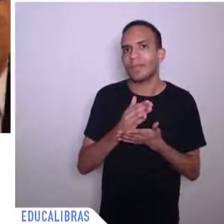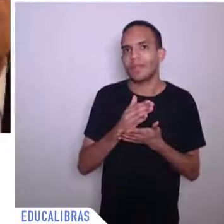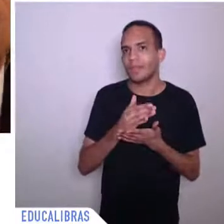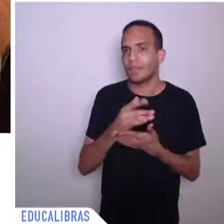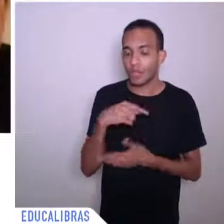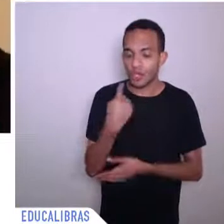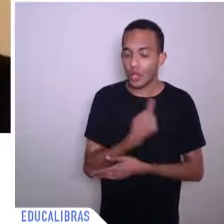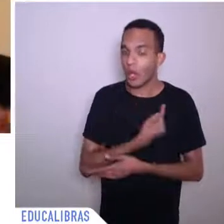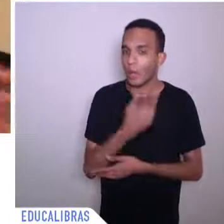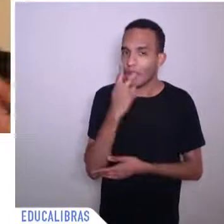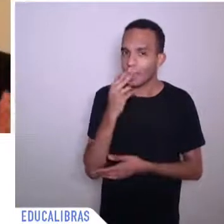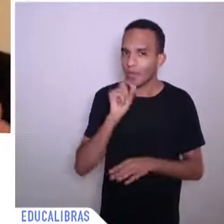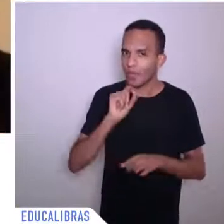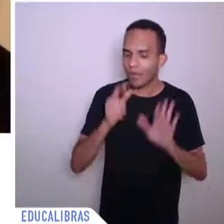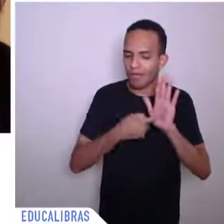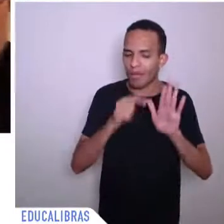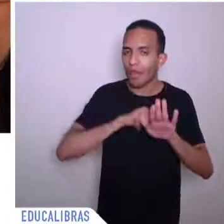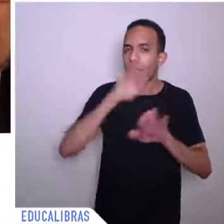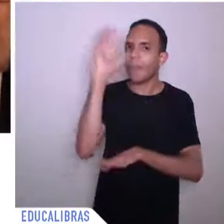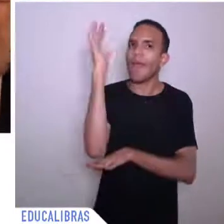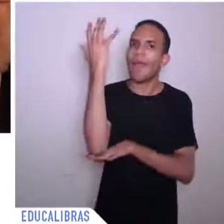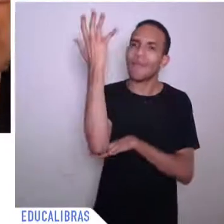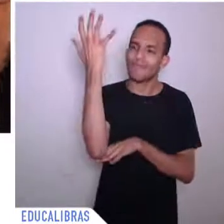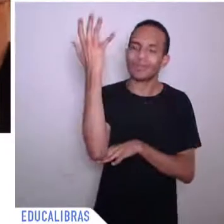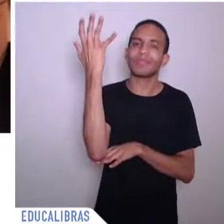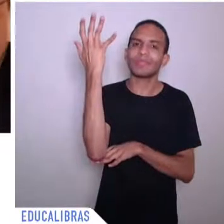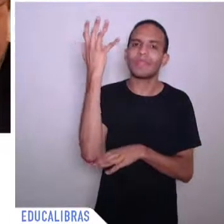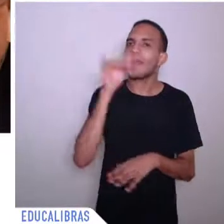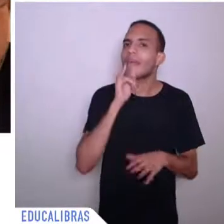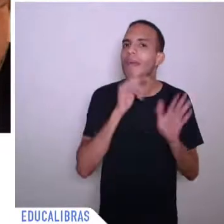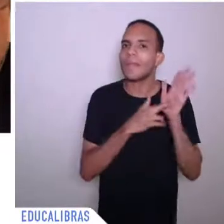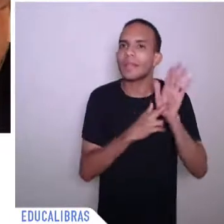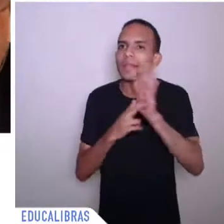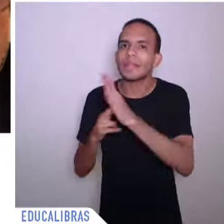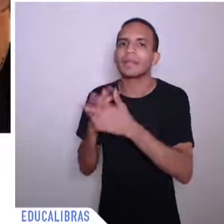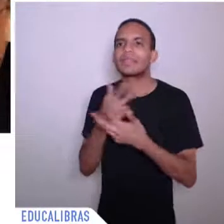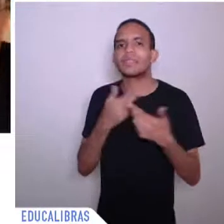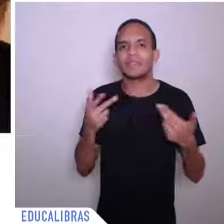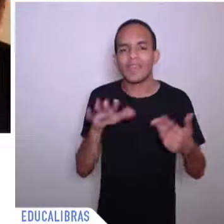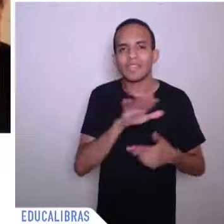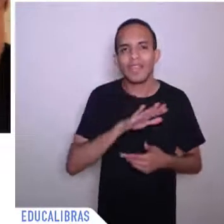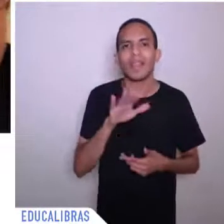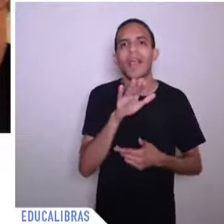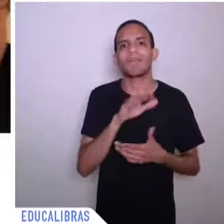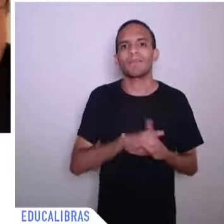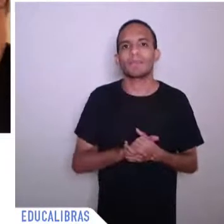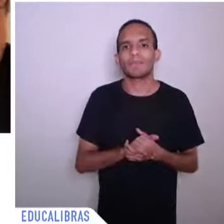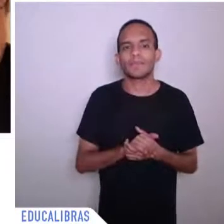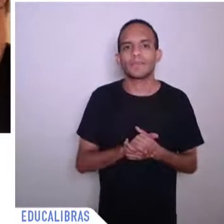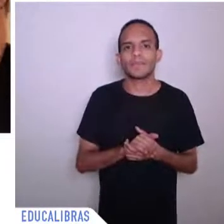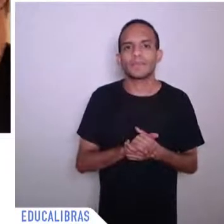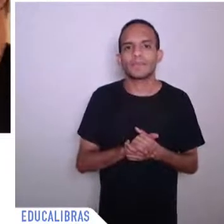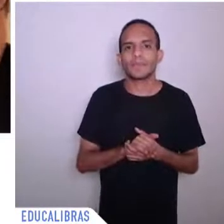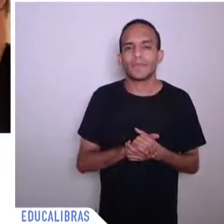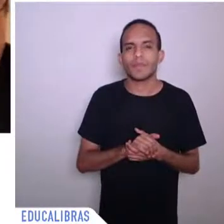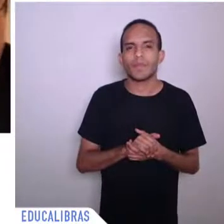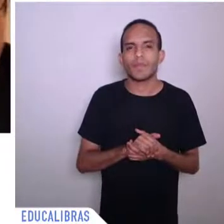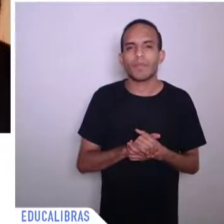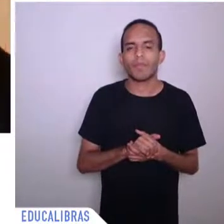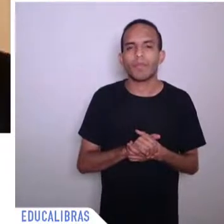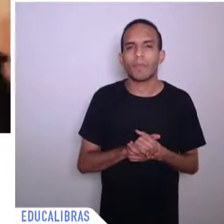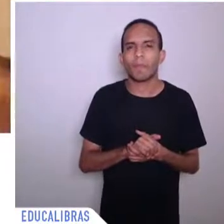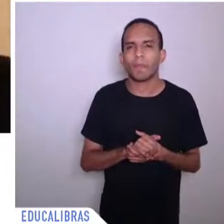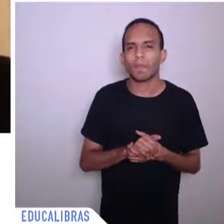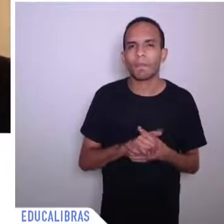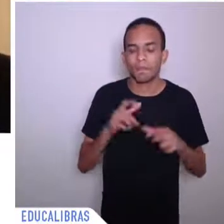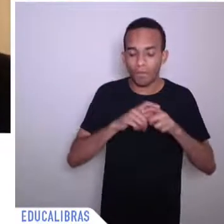radicalism. We are one tree in the forest, and we are representing all of the vices and problems